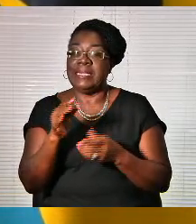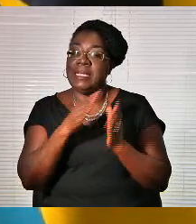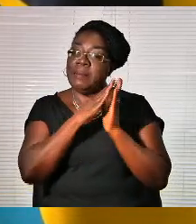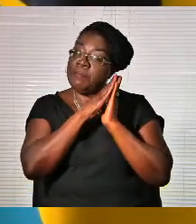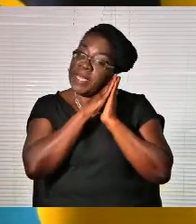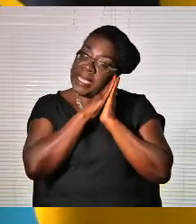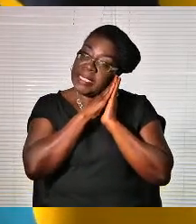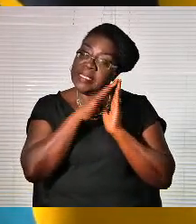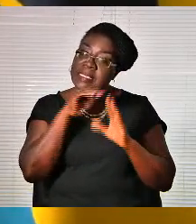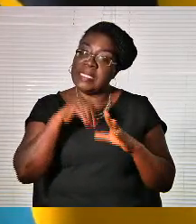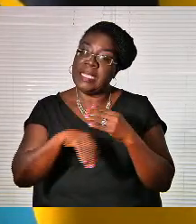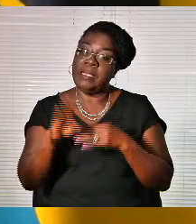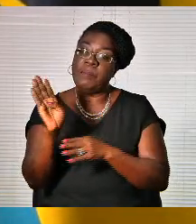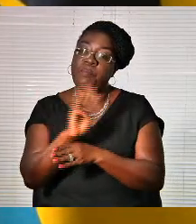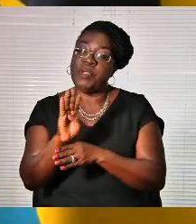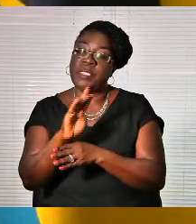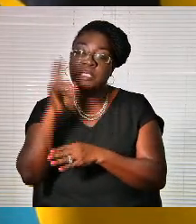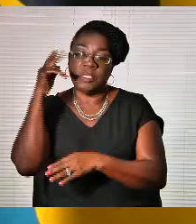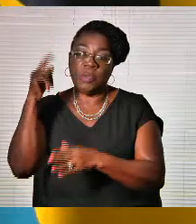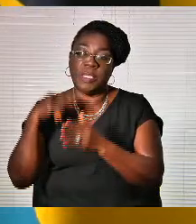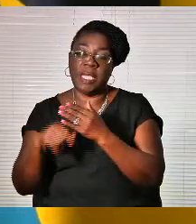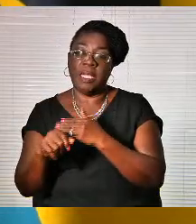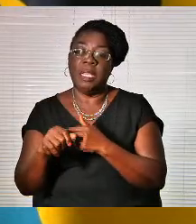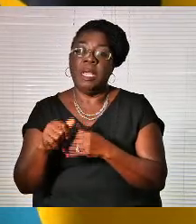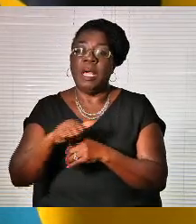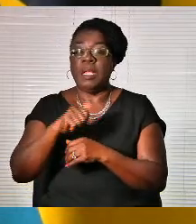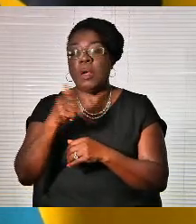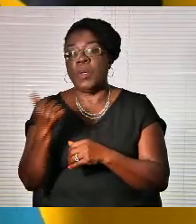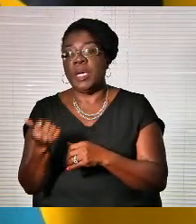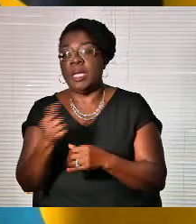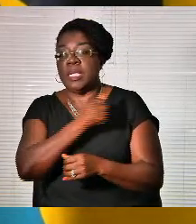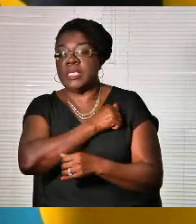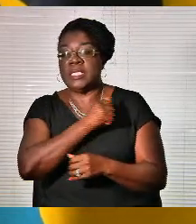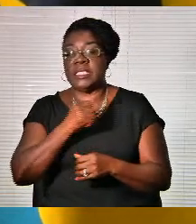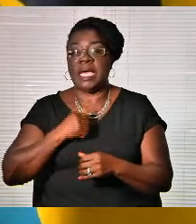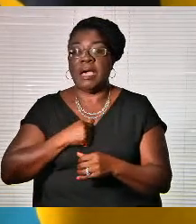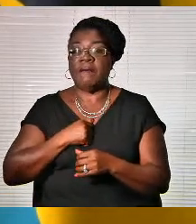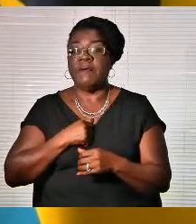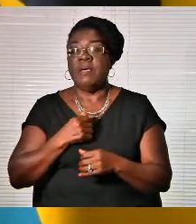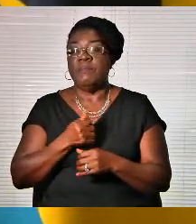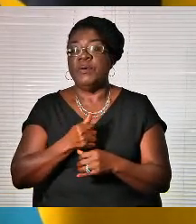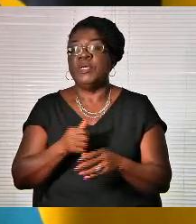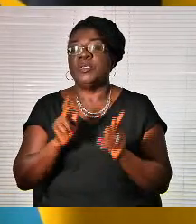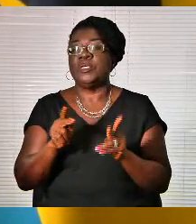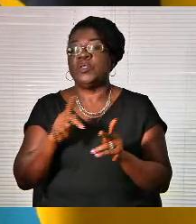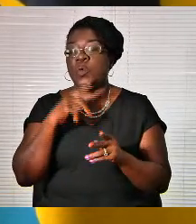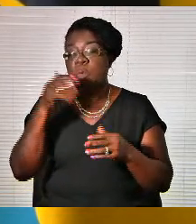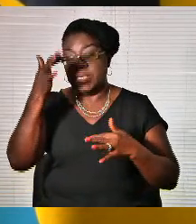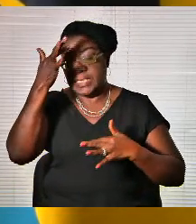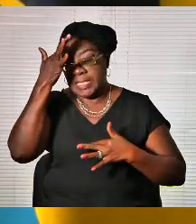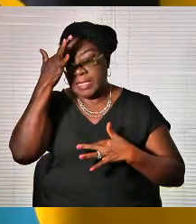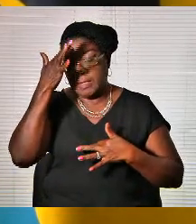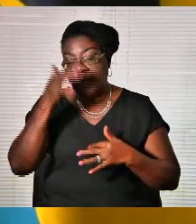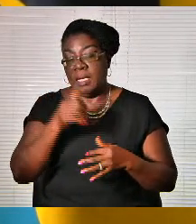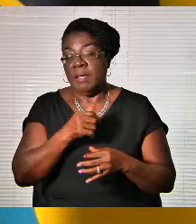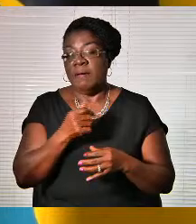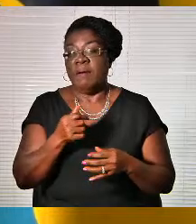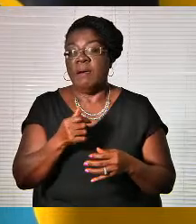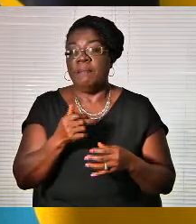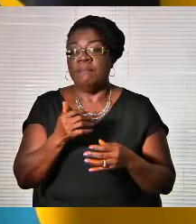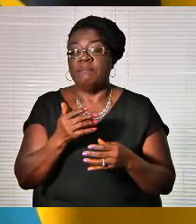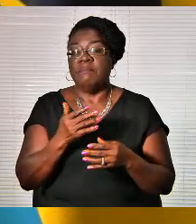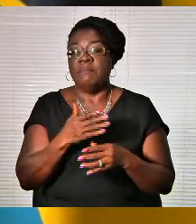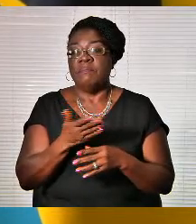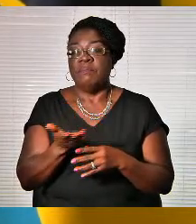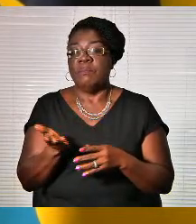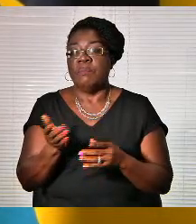placed there, along with adequate staff for mild to moderate PUIs to be managed there, with the